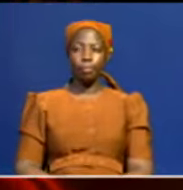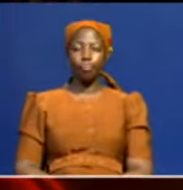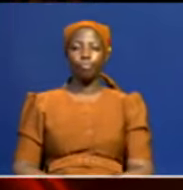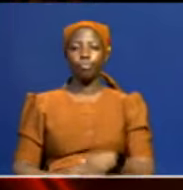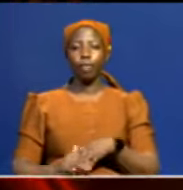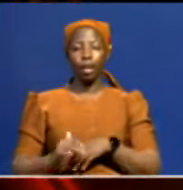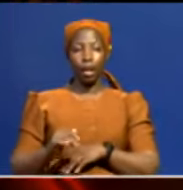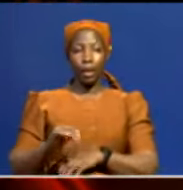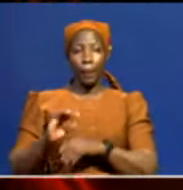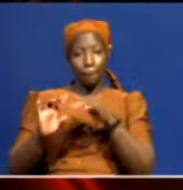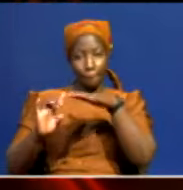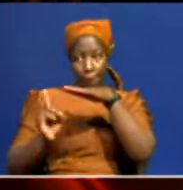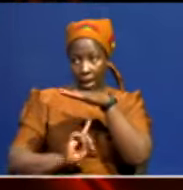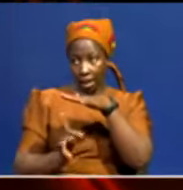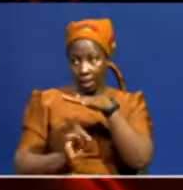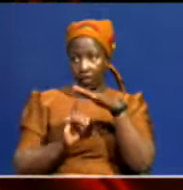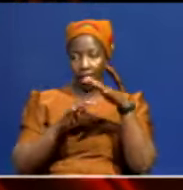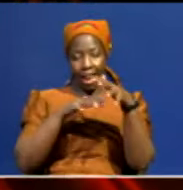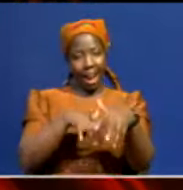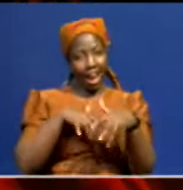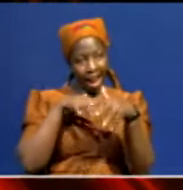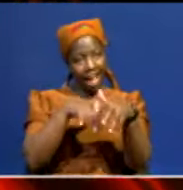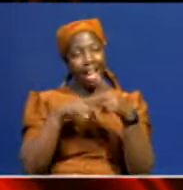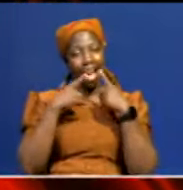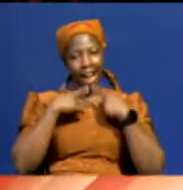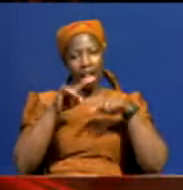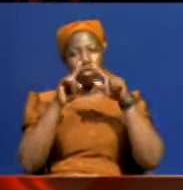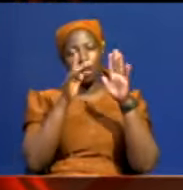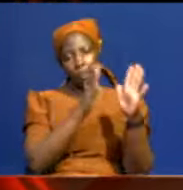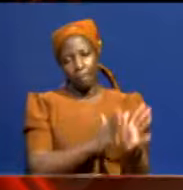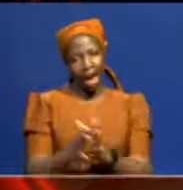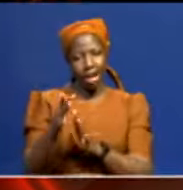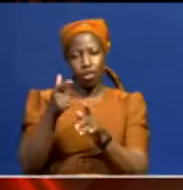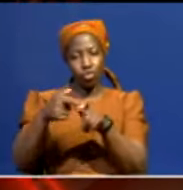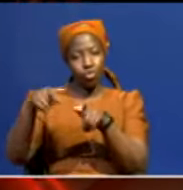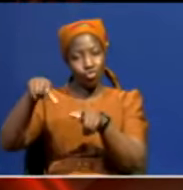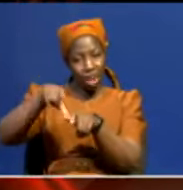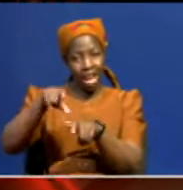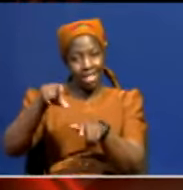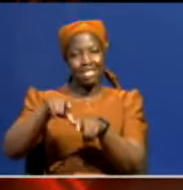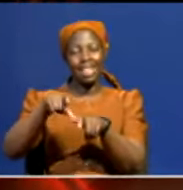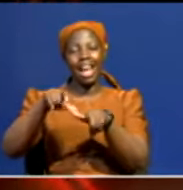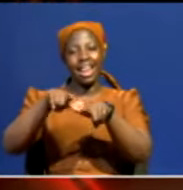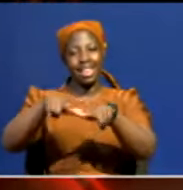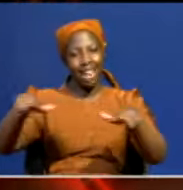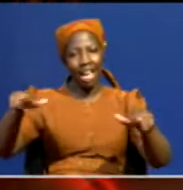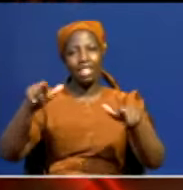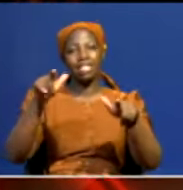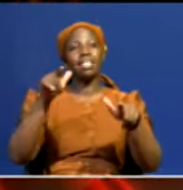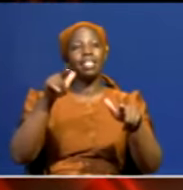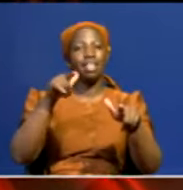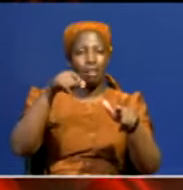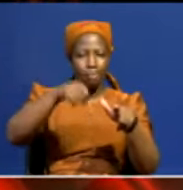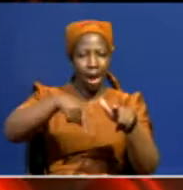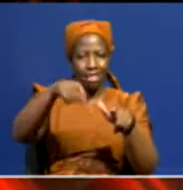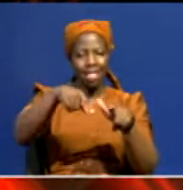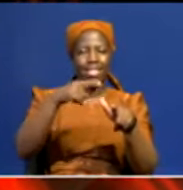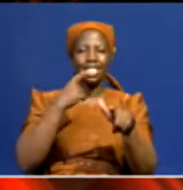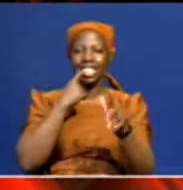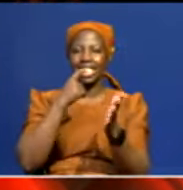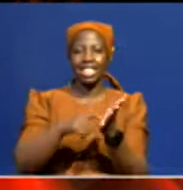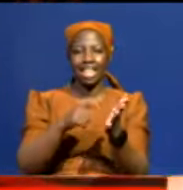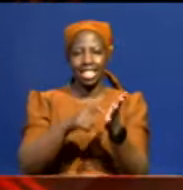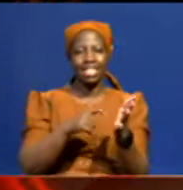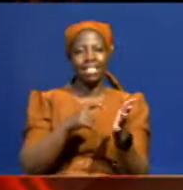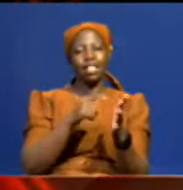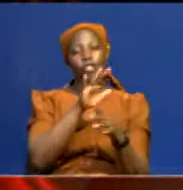And the Ministry of Agriculture has announced plans to increase acreage under rice production from the current 674,000